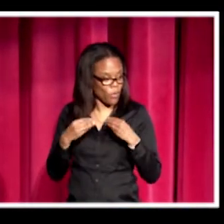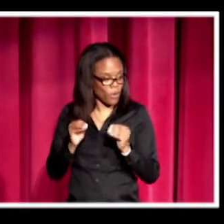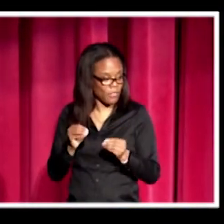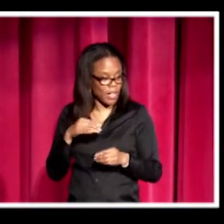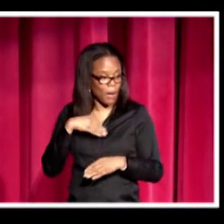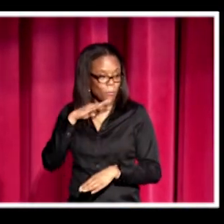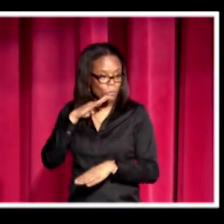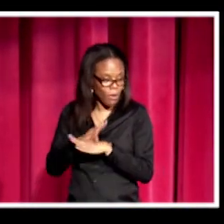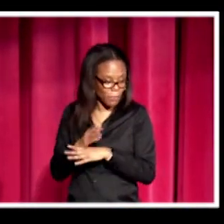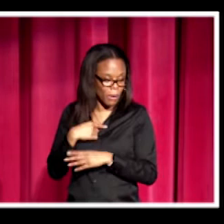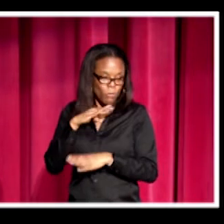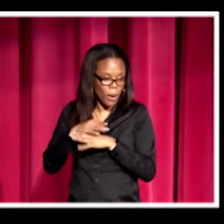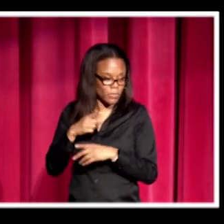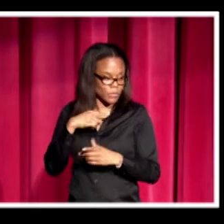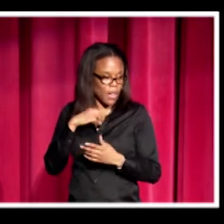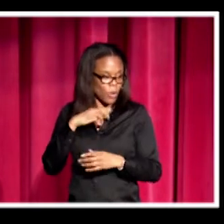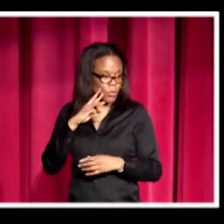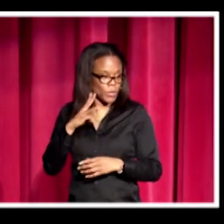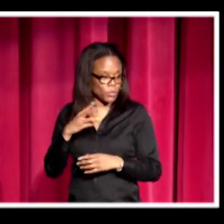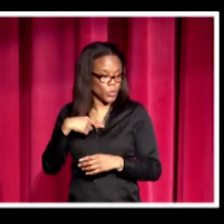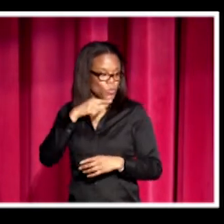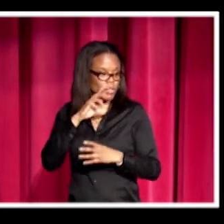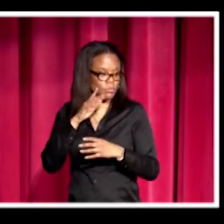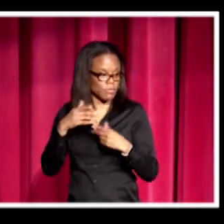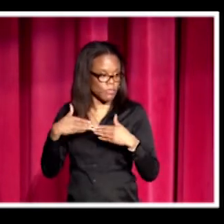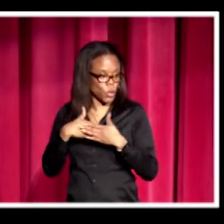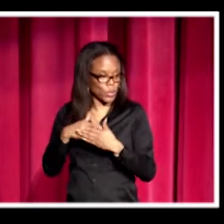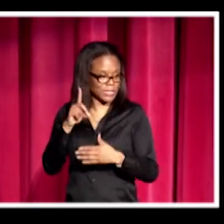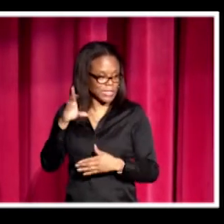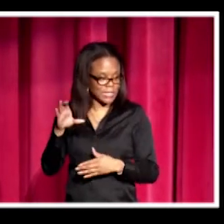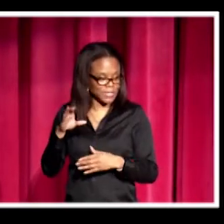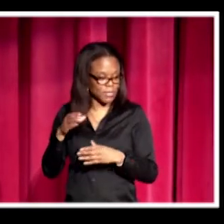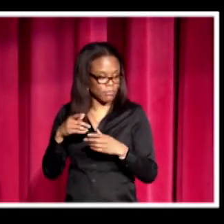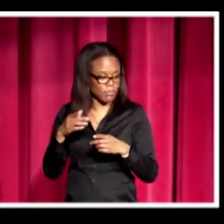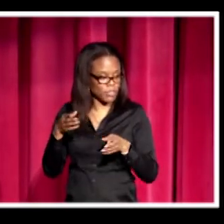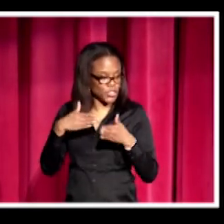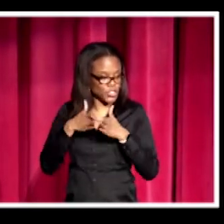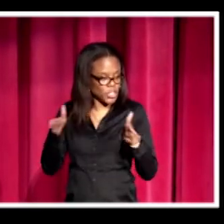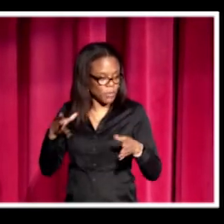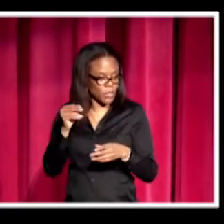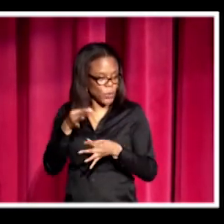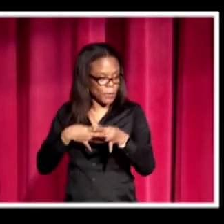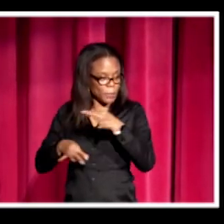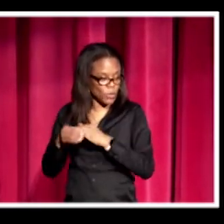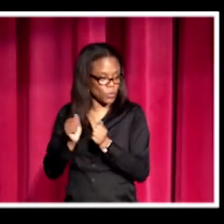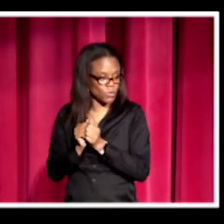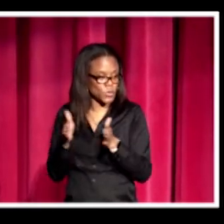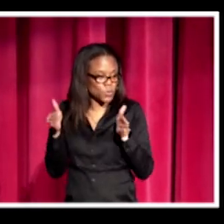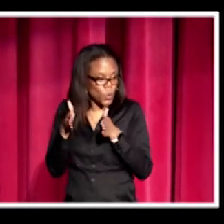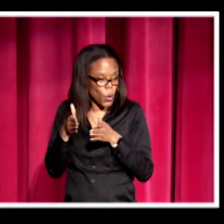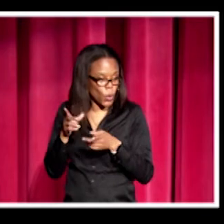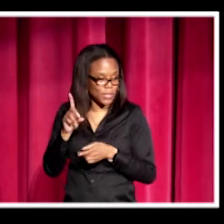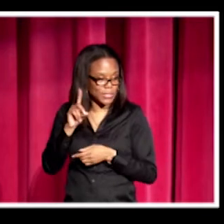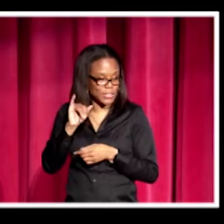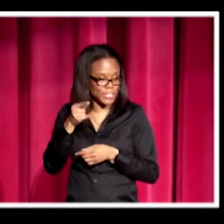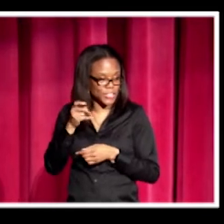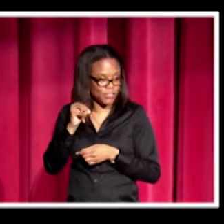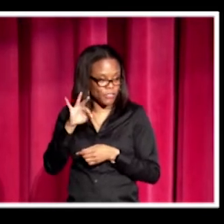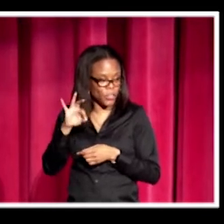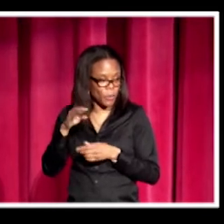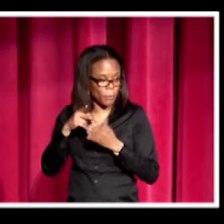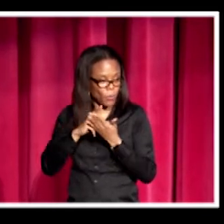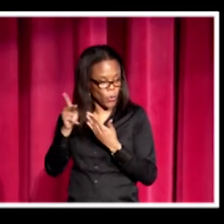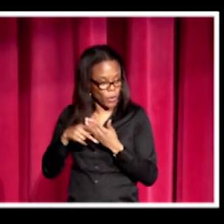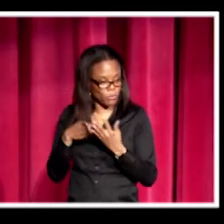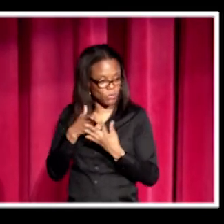I promised that we would close DC General and replace it with smaller, dignified programs throughout all 8 wards that do